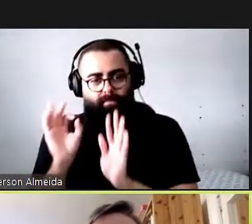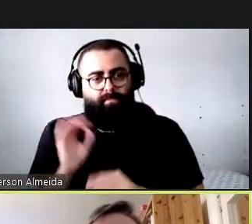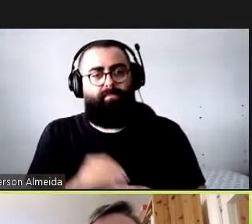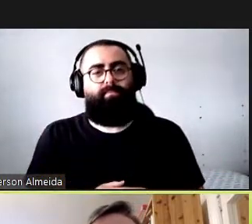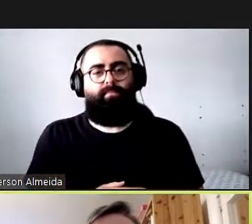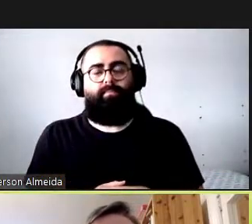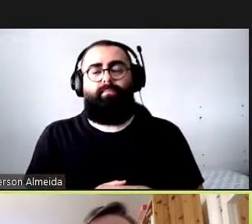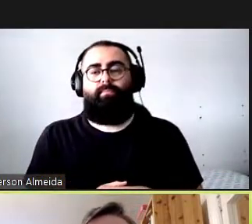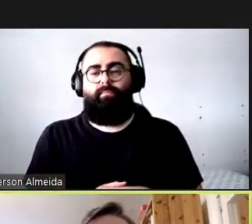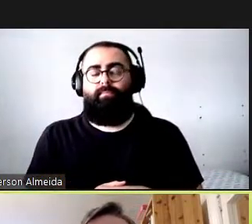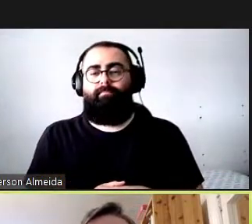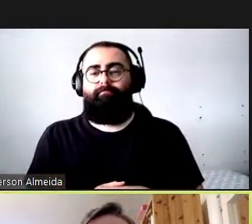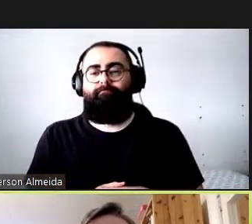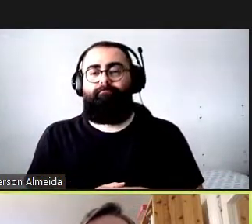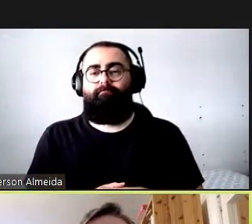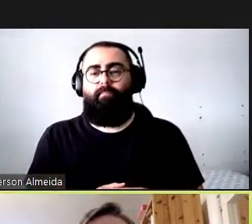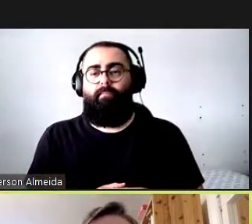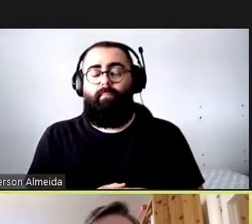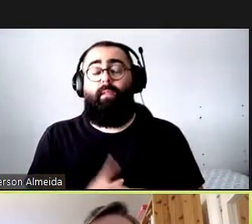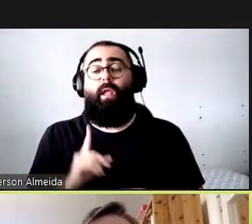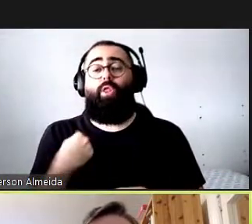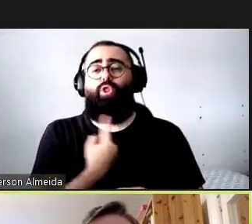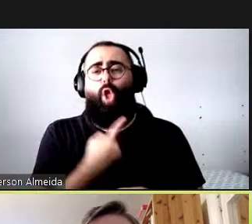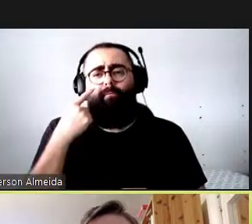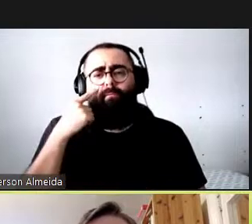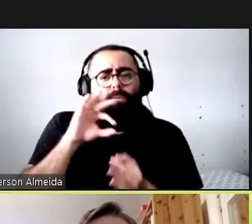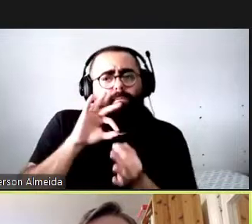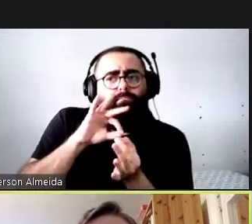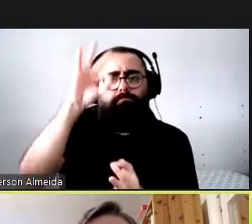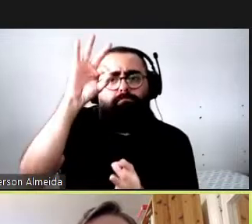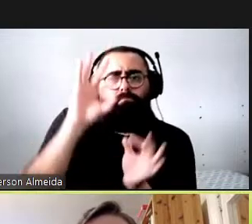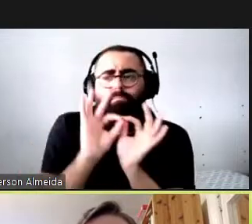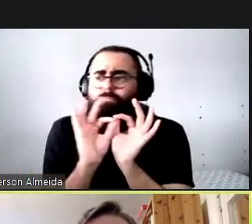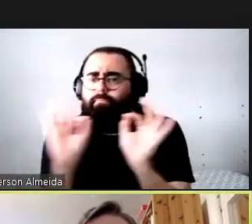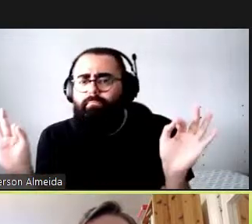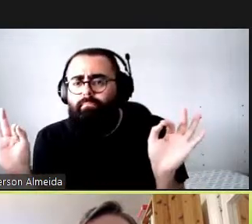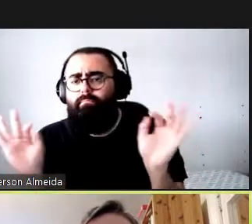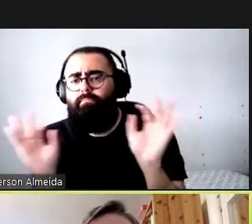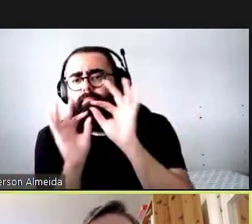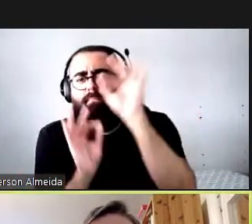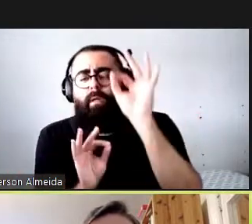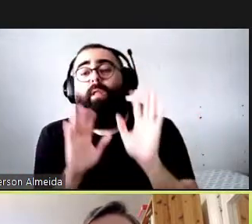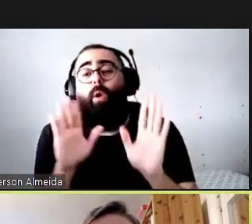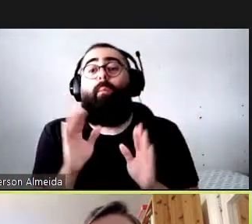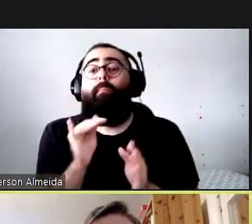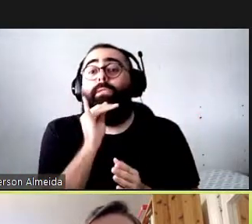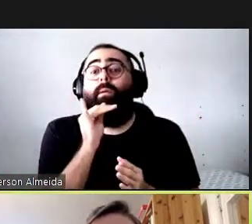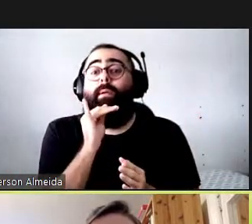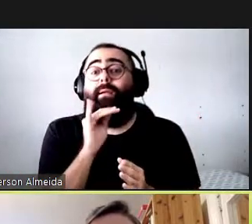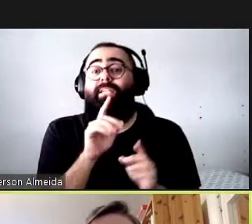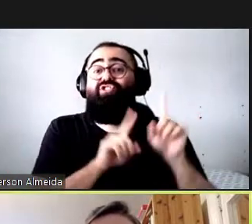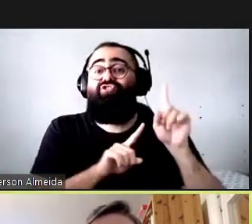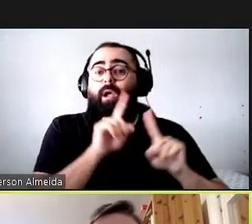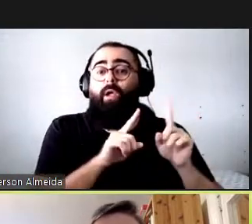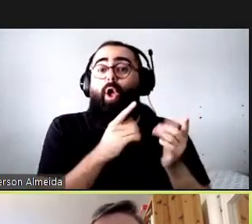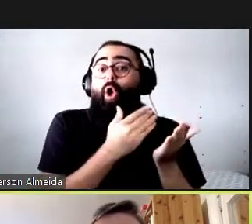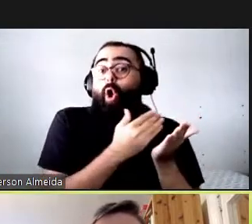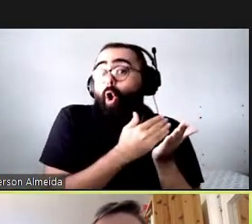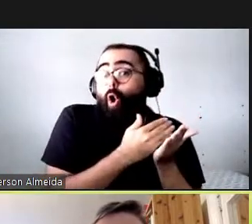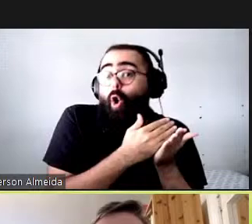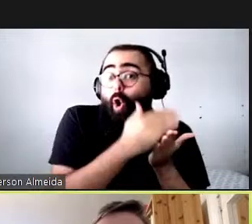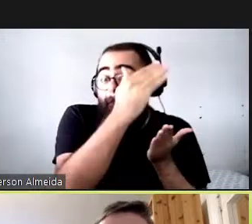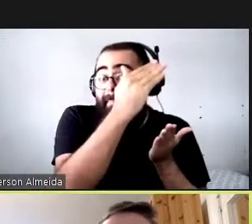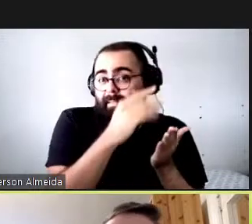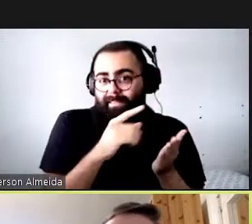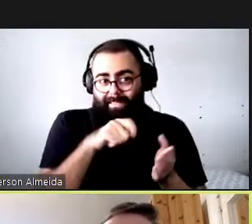And then we delimited the gesture phases, whether something was a formation, a plateau,